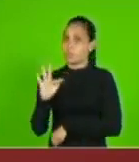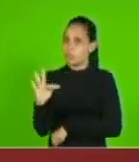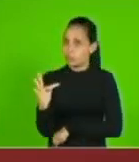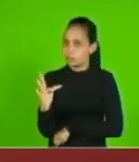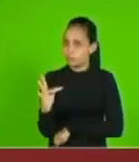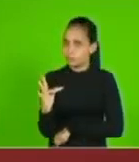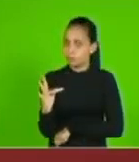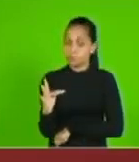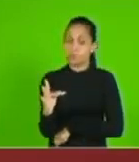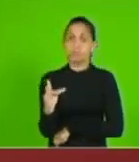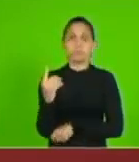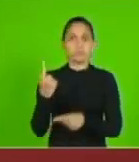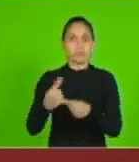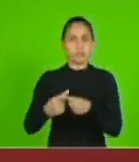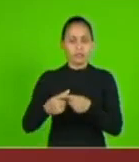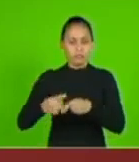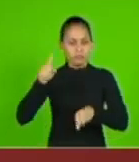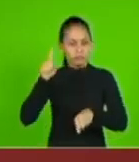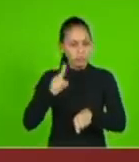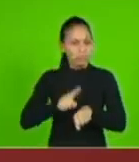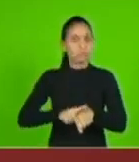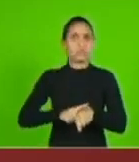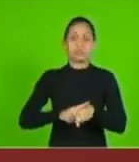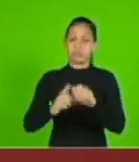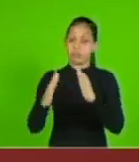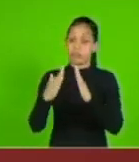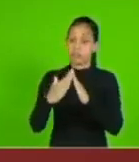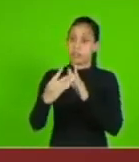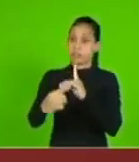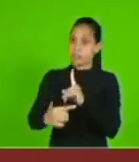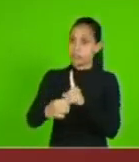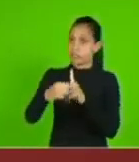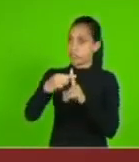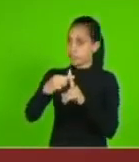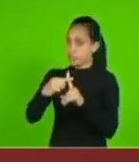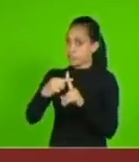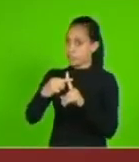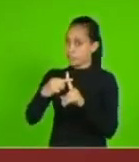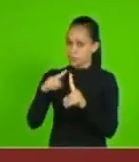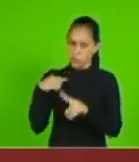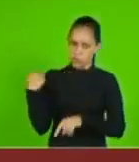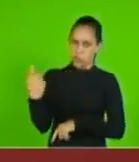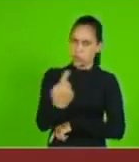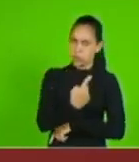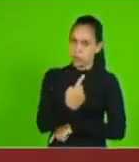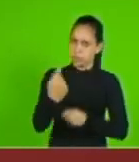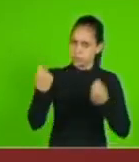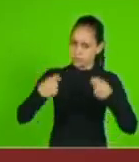soon. Because this moment in which the church needs to be ready